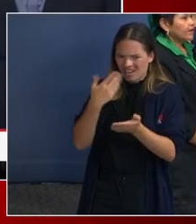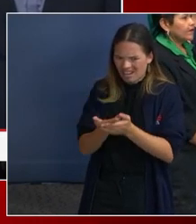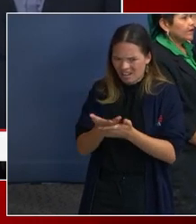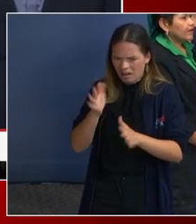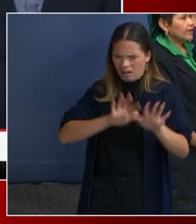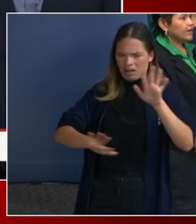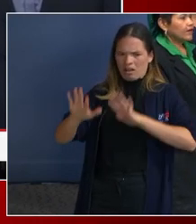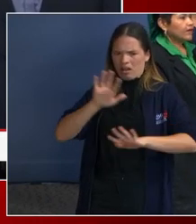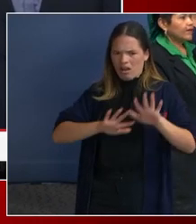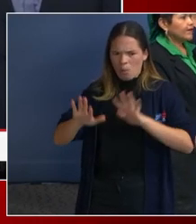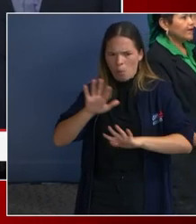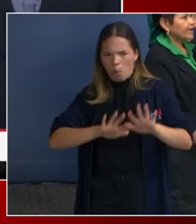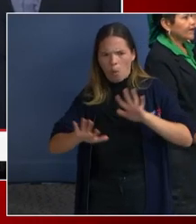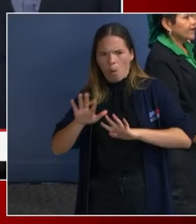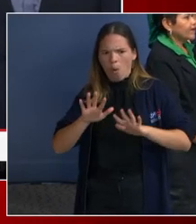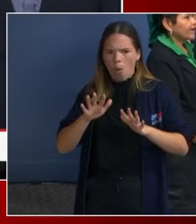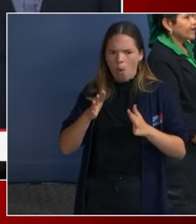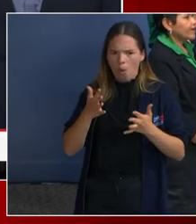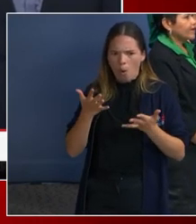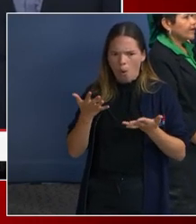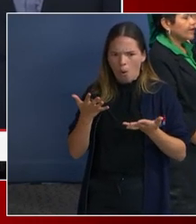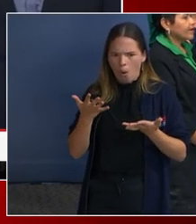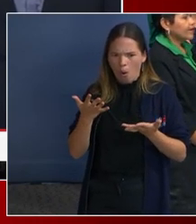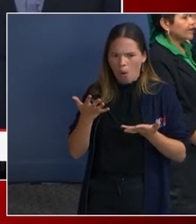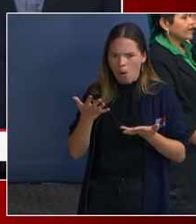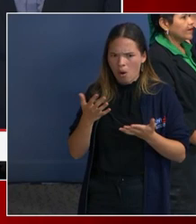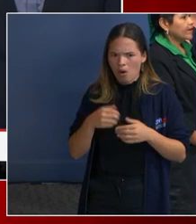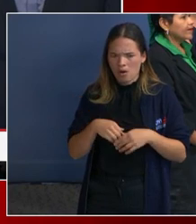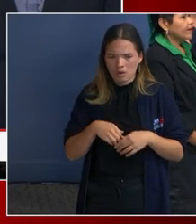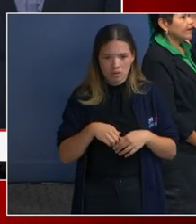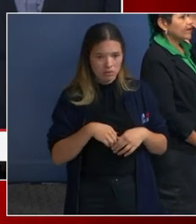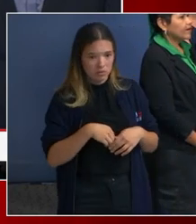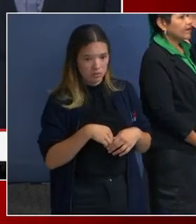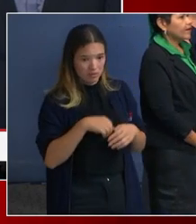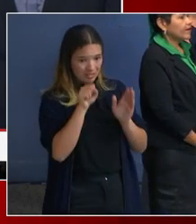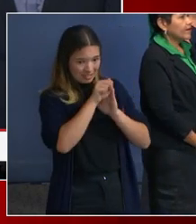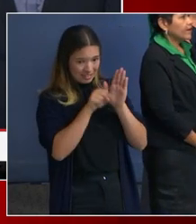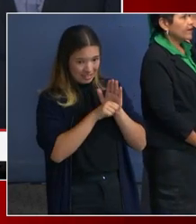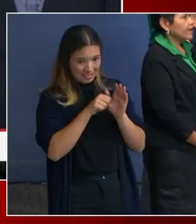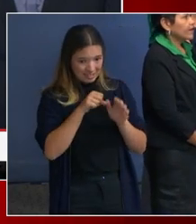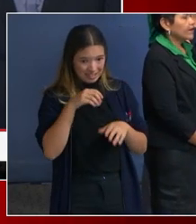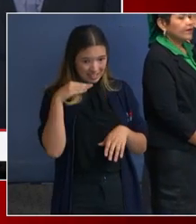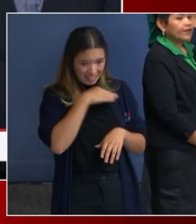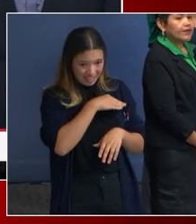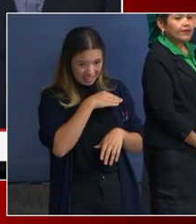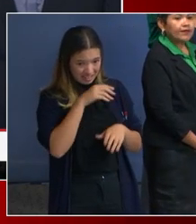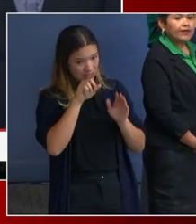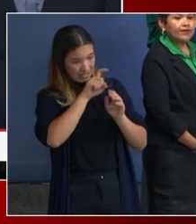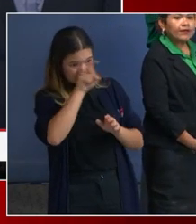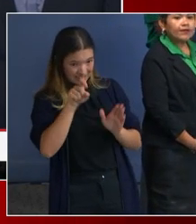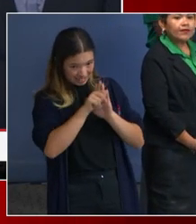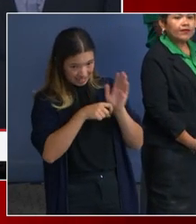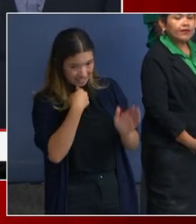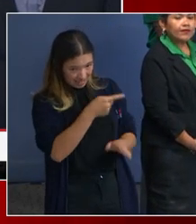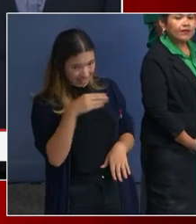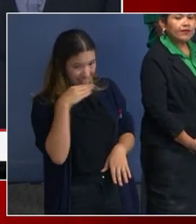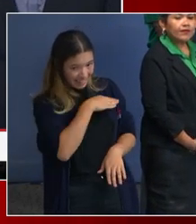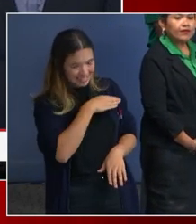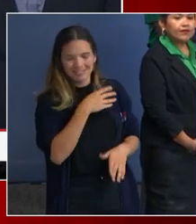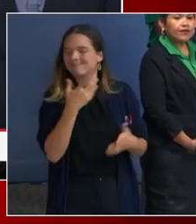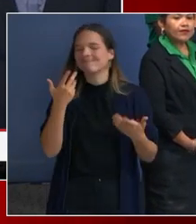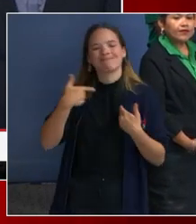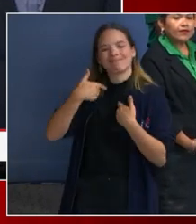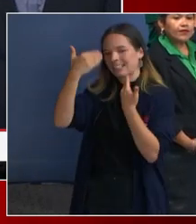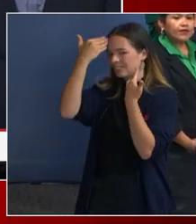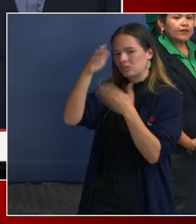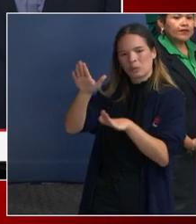when people are coming en route here. Is the state of Texas doing this? I don't know. I don't know. Mayor, Janae with Axios.